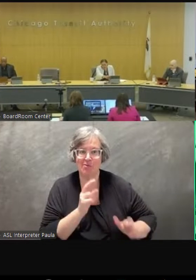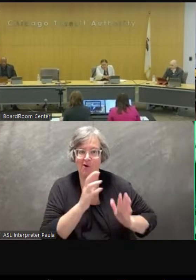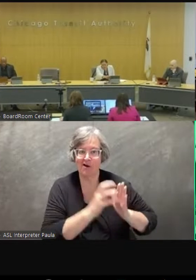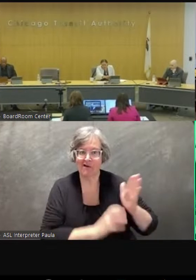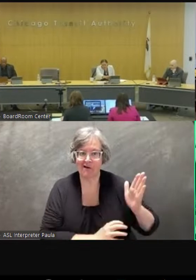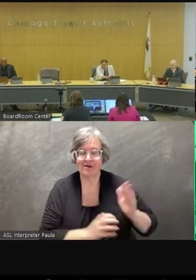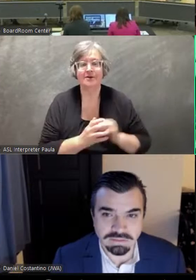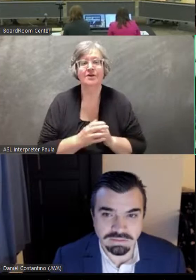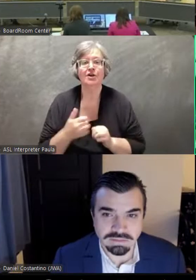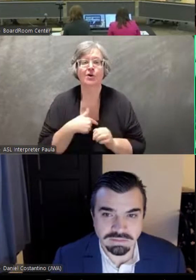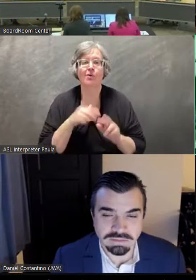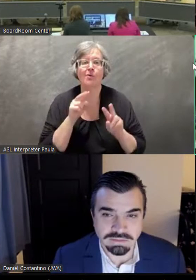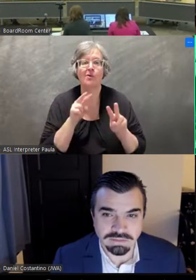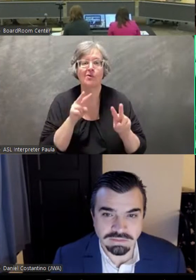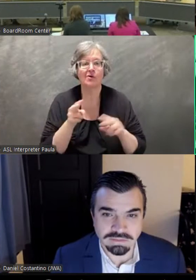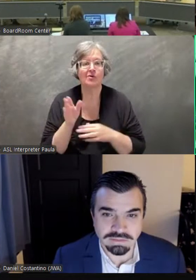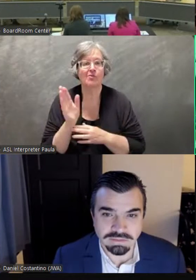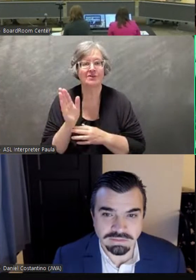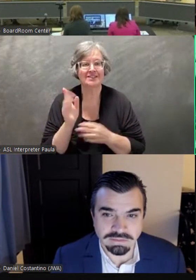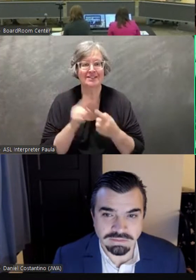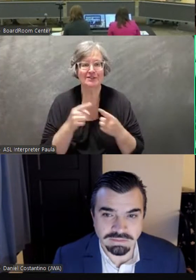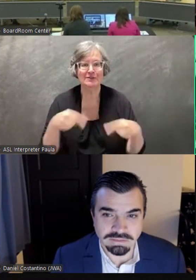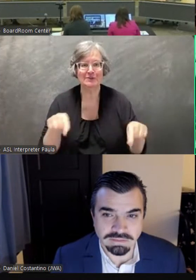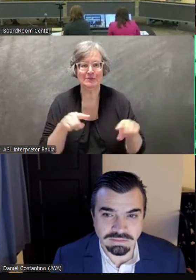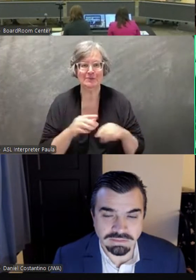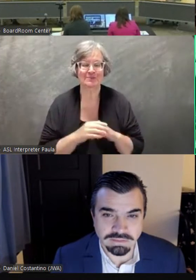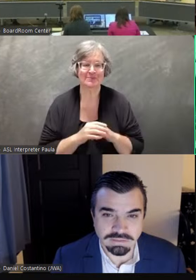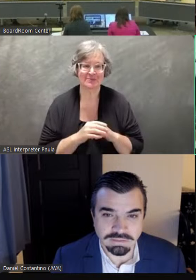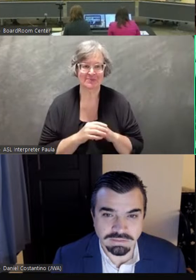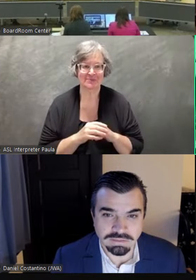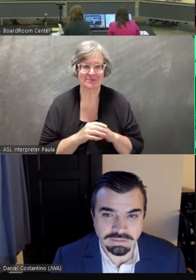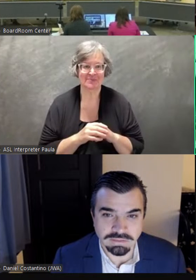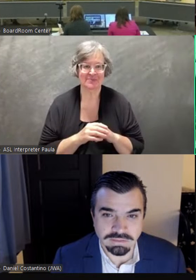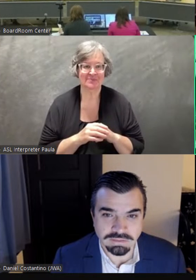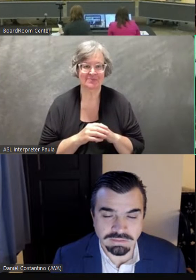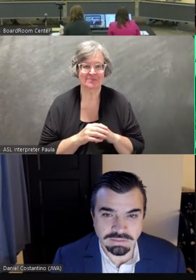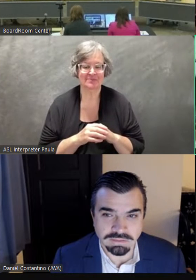we look forward to presenting this to you.